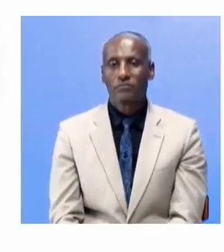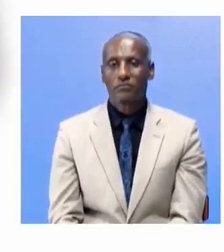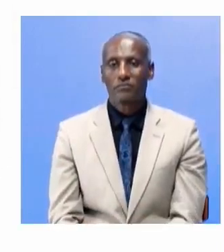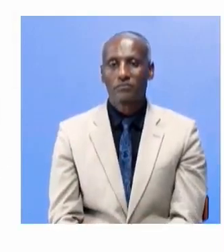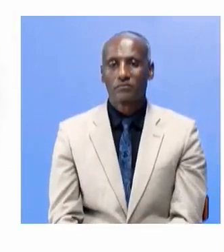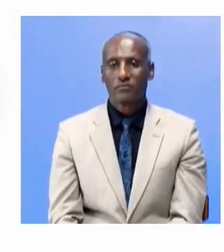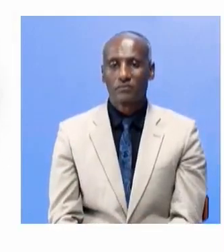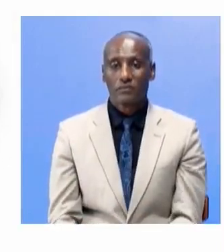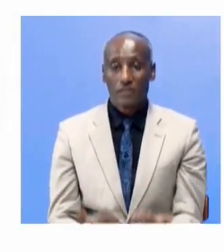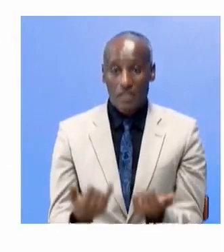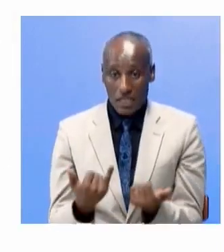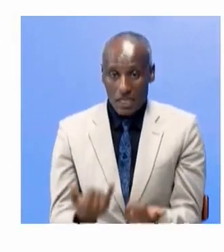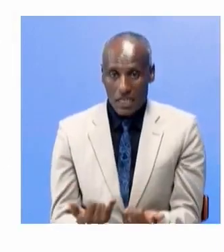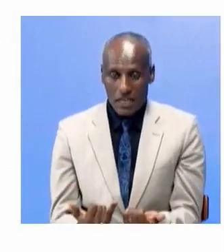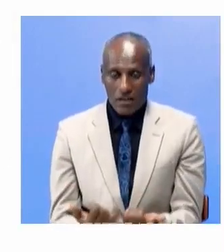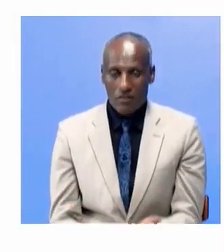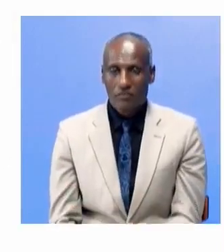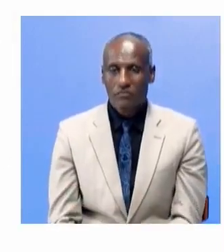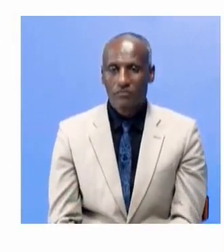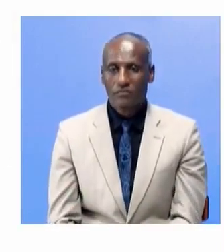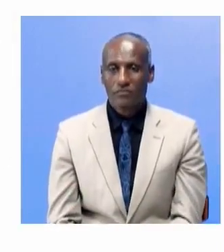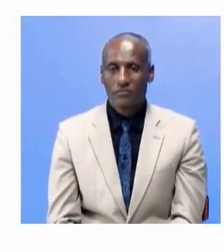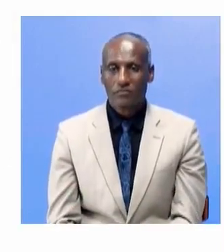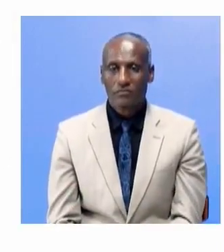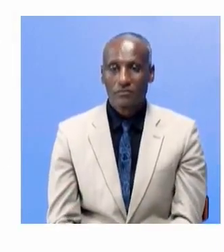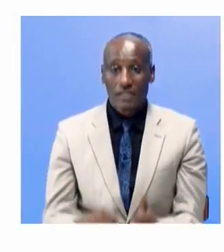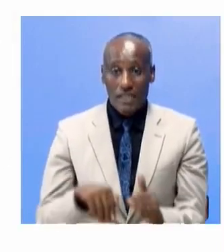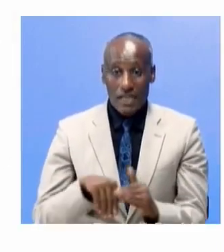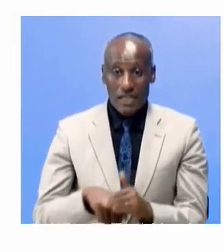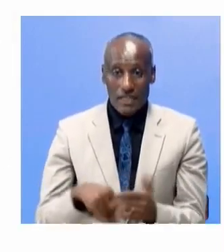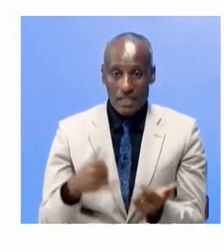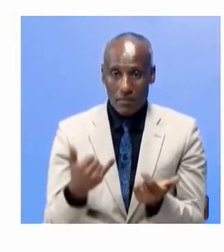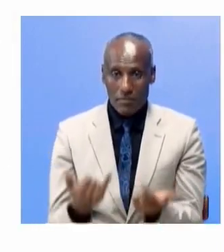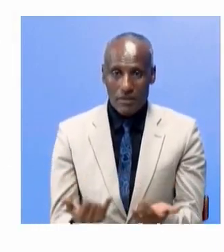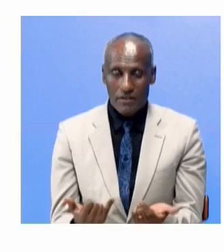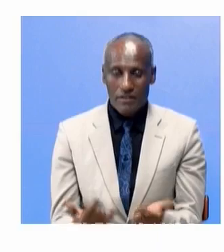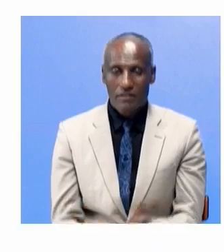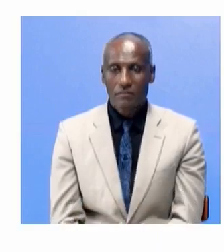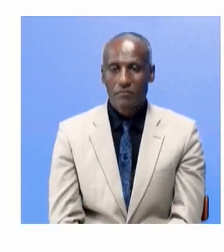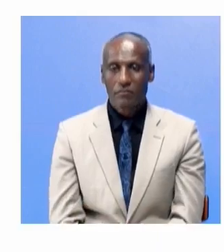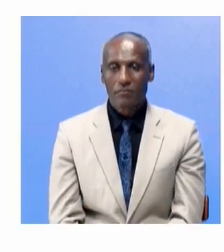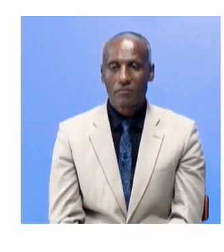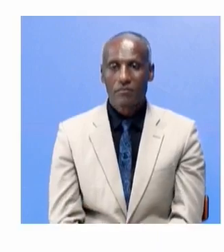in the present. In the present.